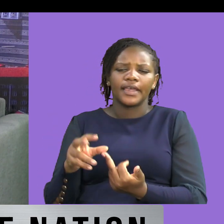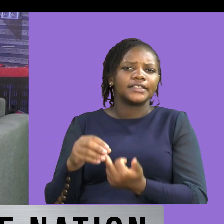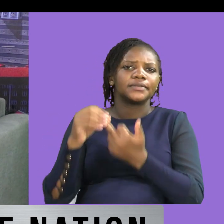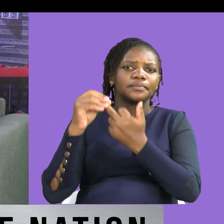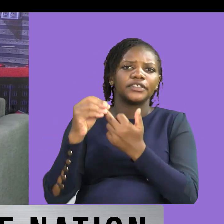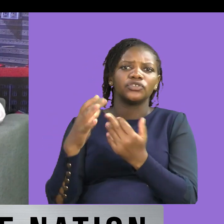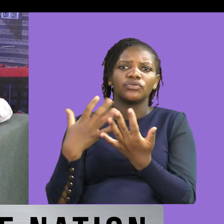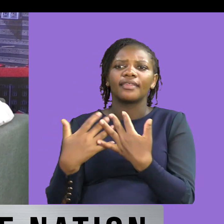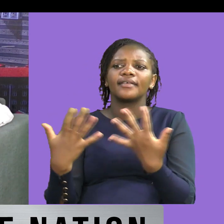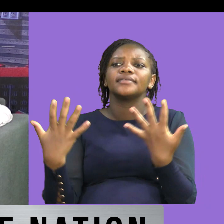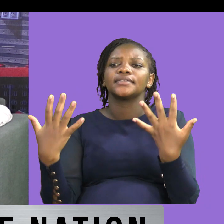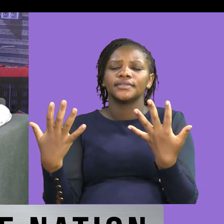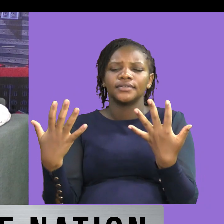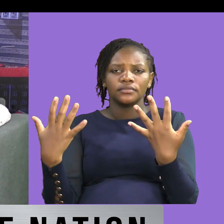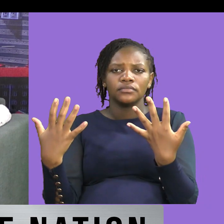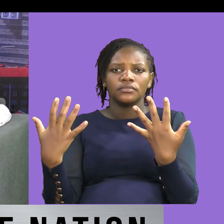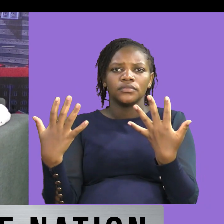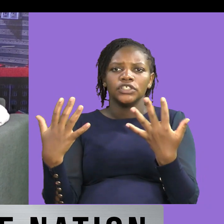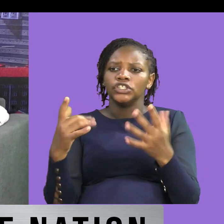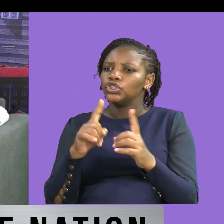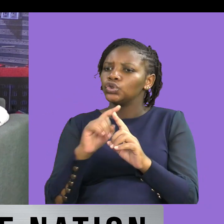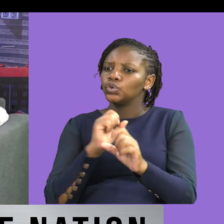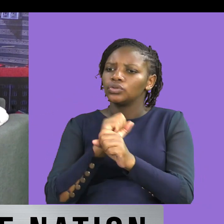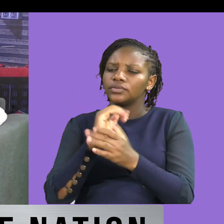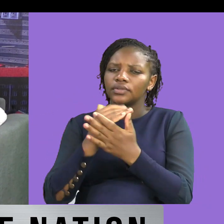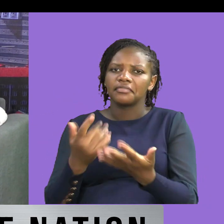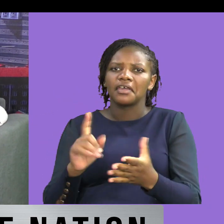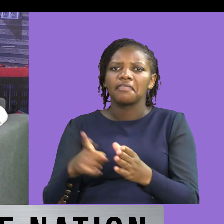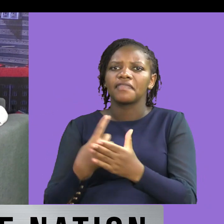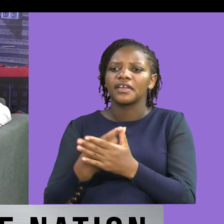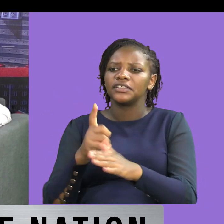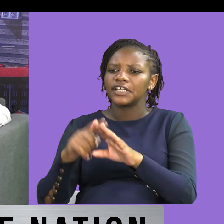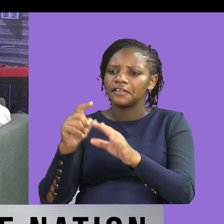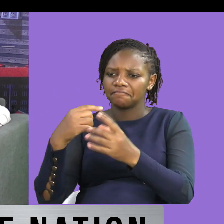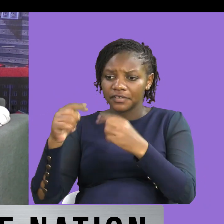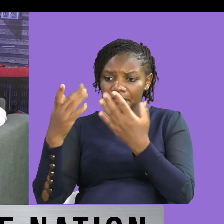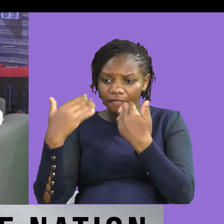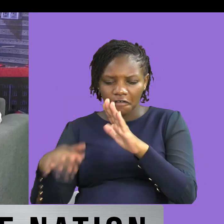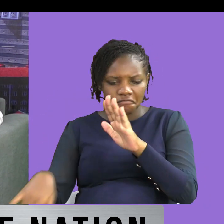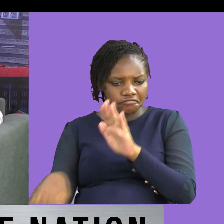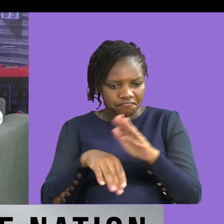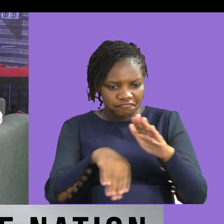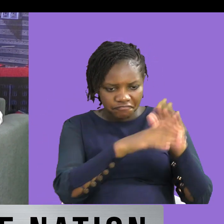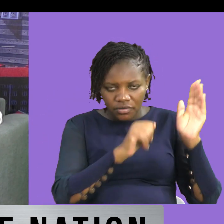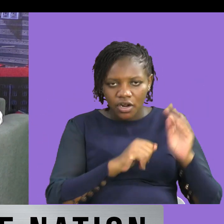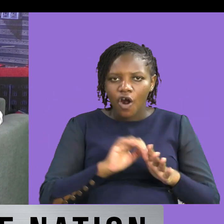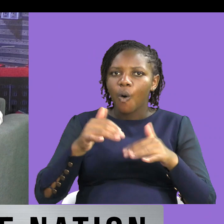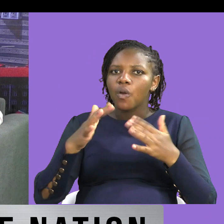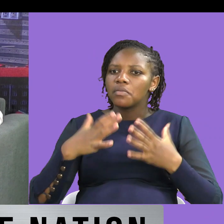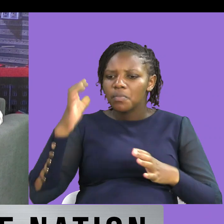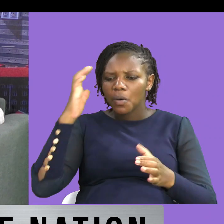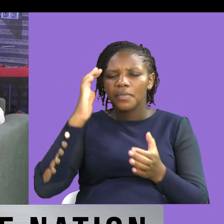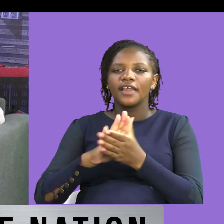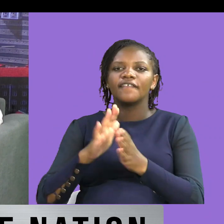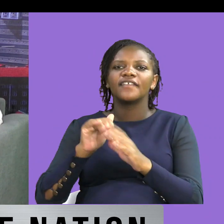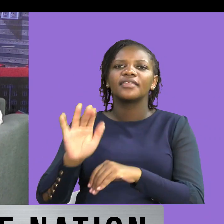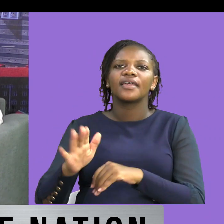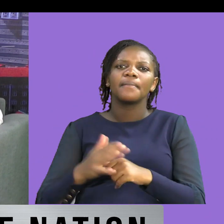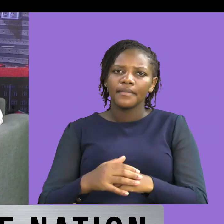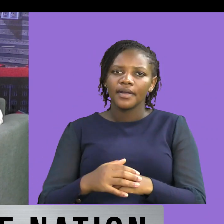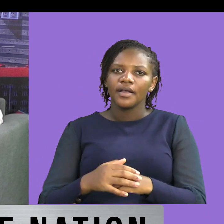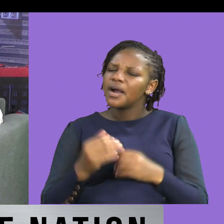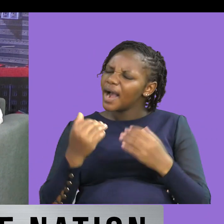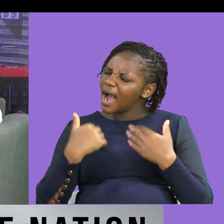vehicle, special utility vehicles to do something and then they're thrown out there? Are they formed because people believe in them? So these are the